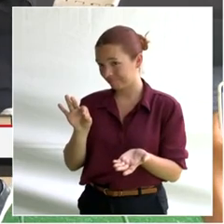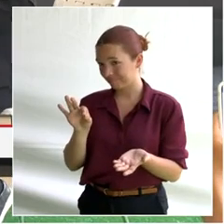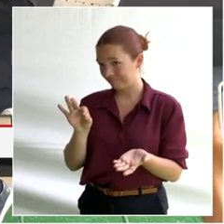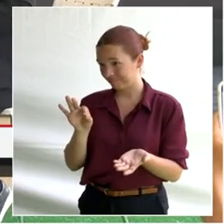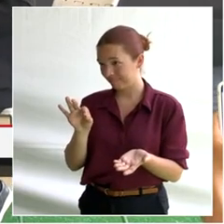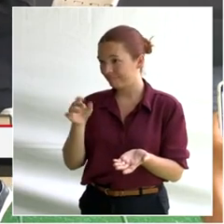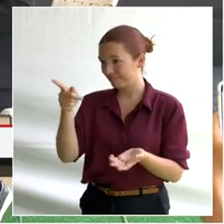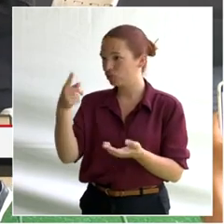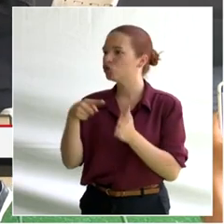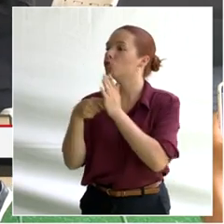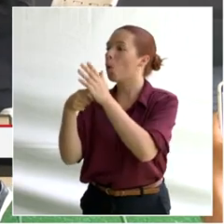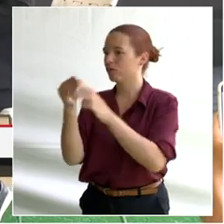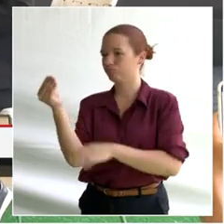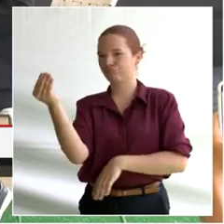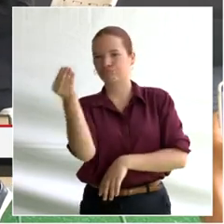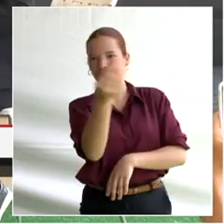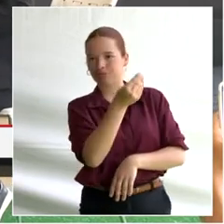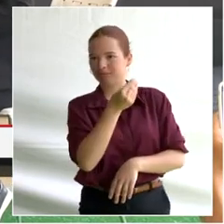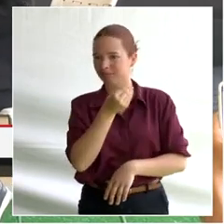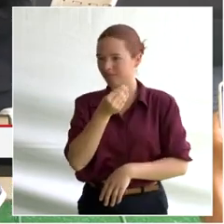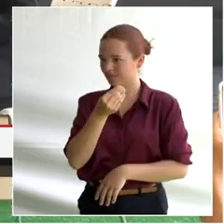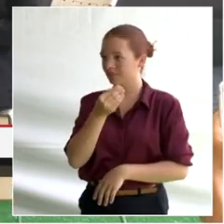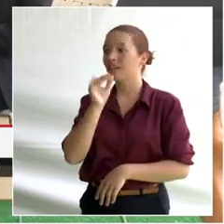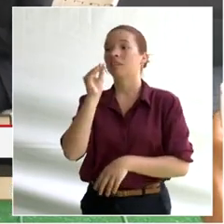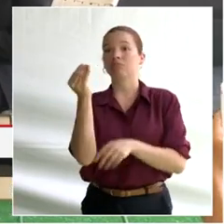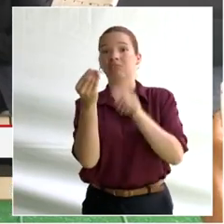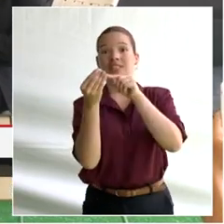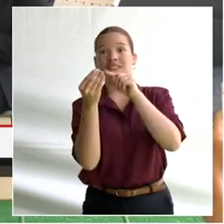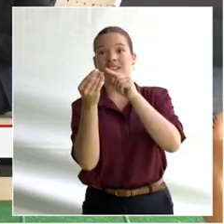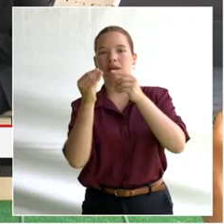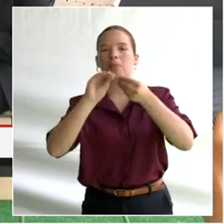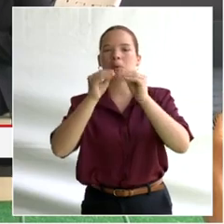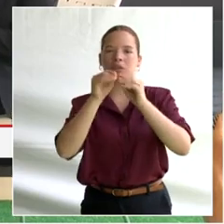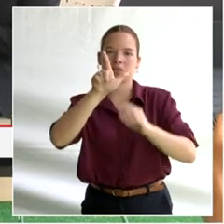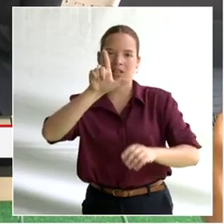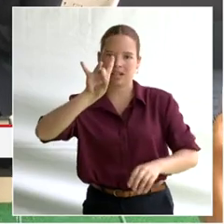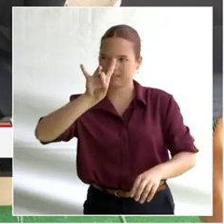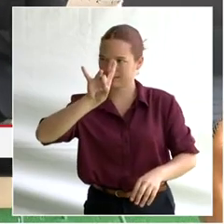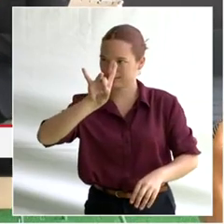Wow. This is 28, chip 28.